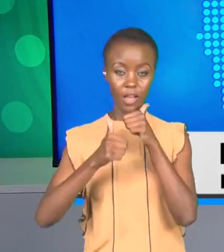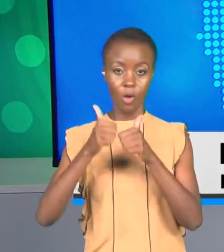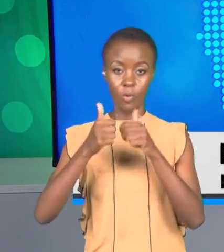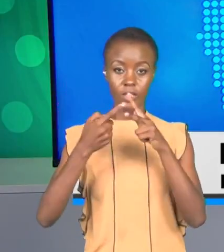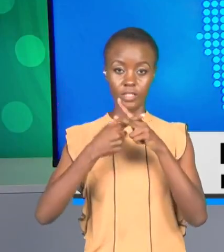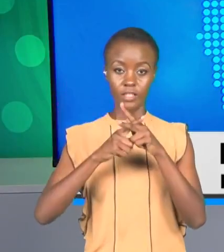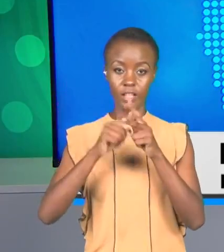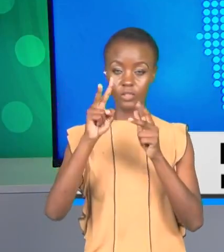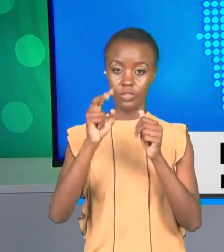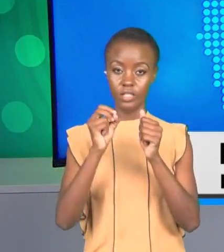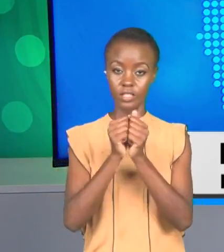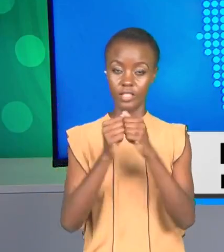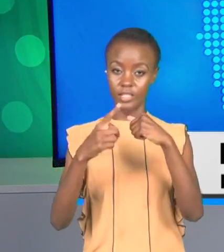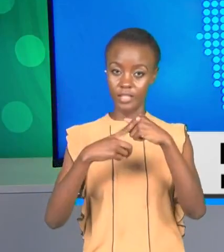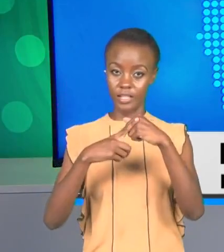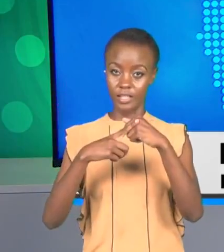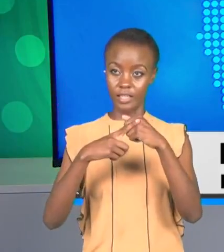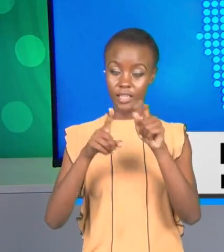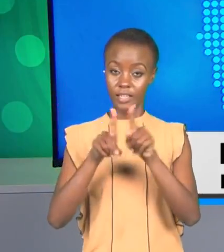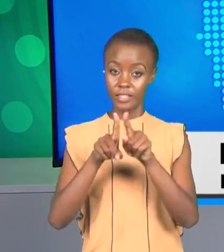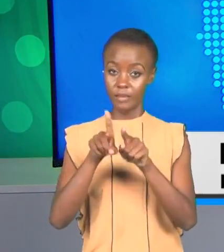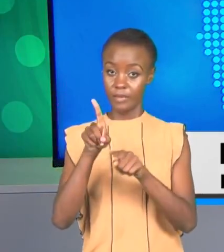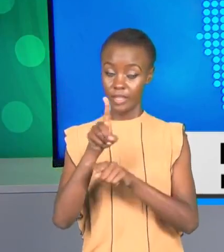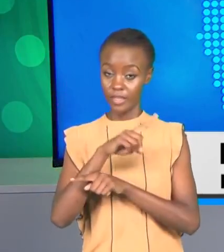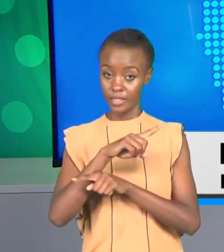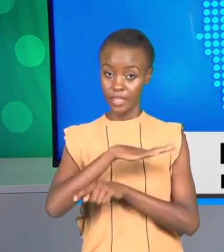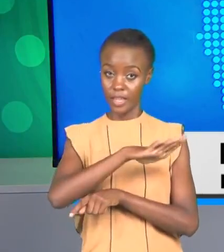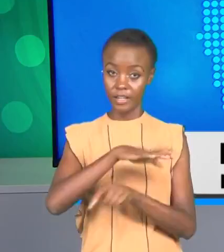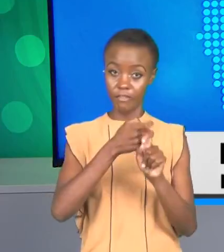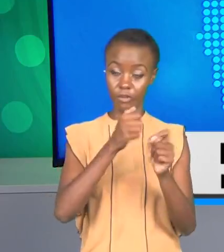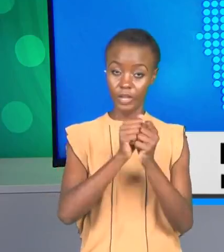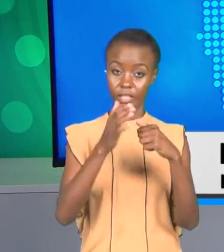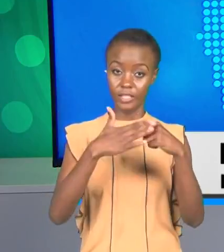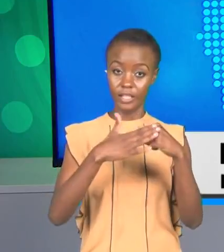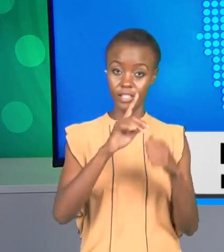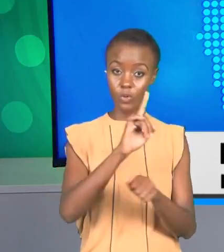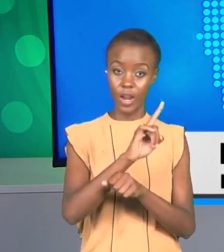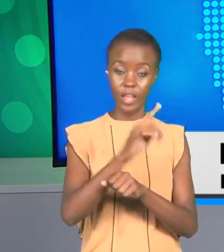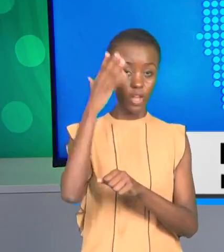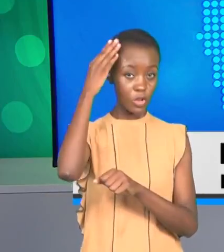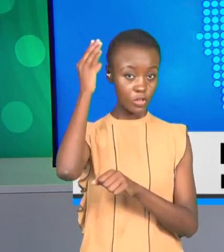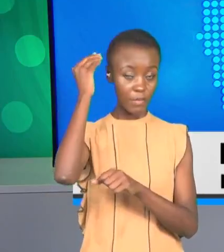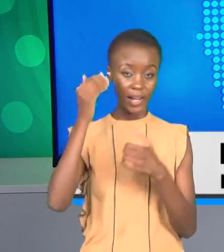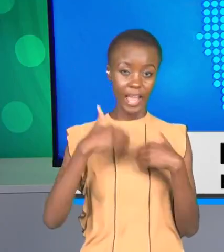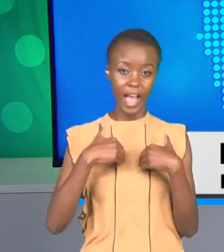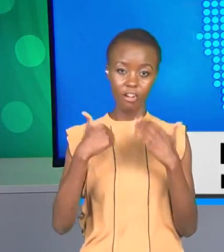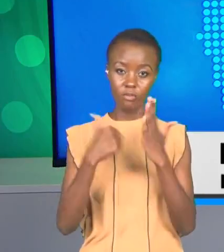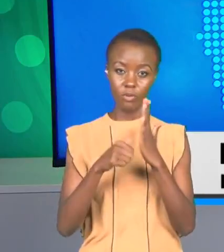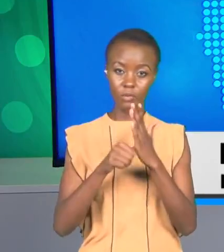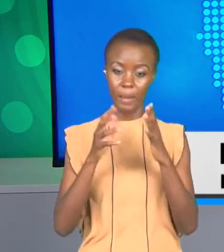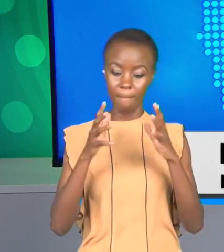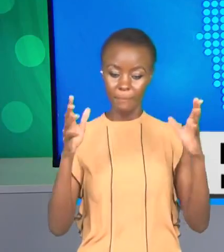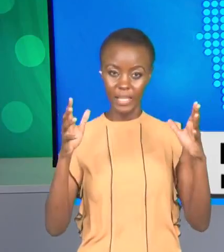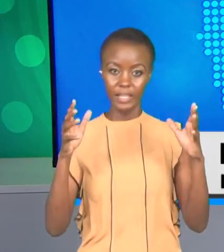of 2016. Now, just to put this into context, since 1991, Somalia has been plagued with conflict and